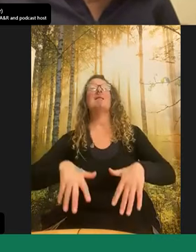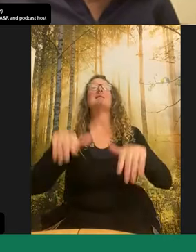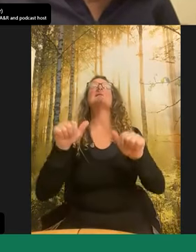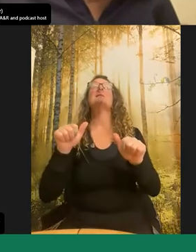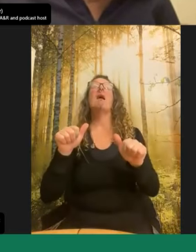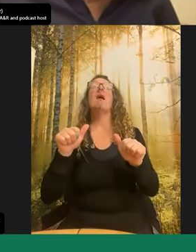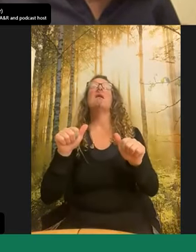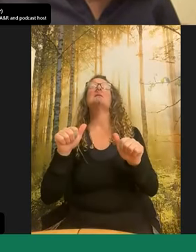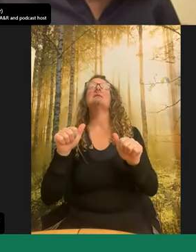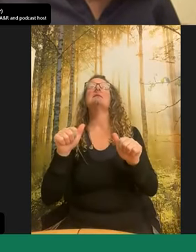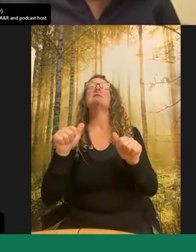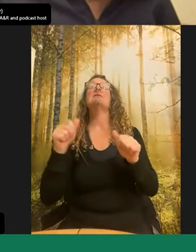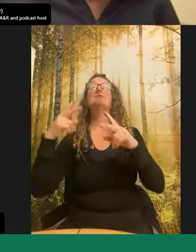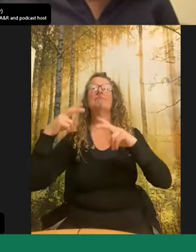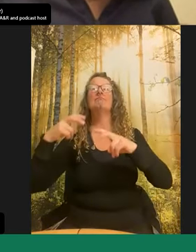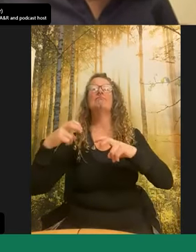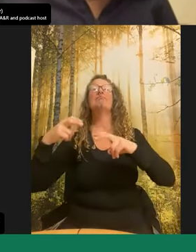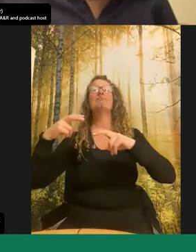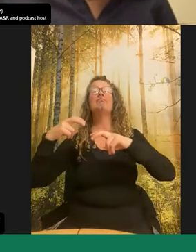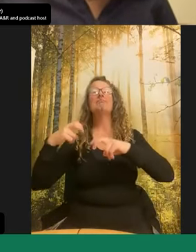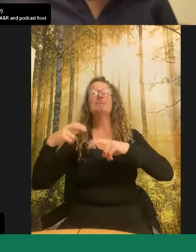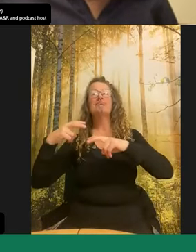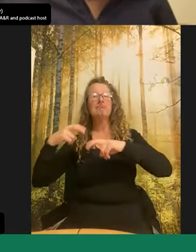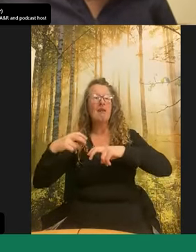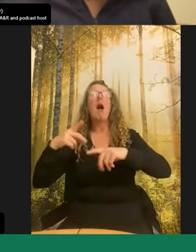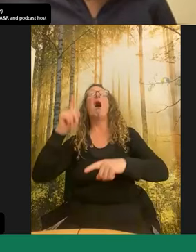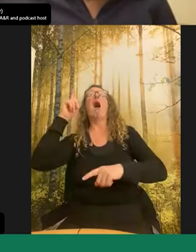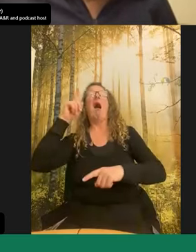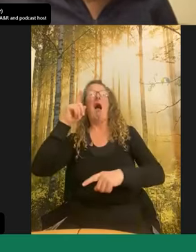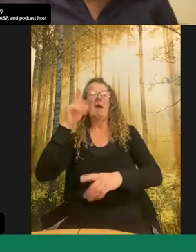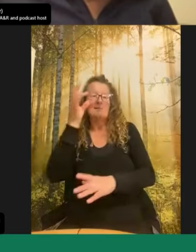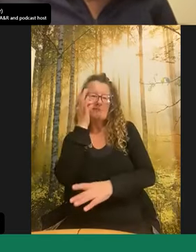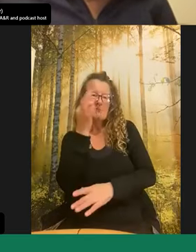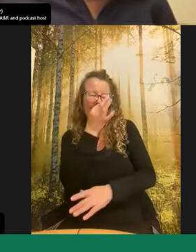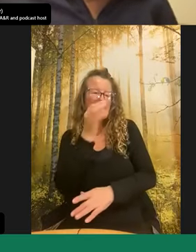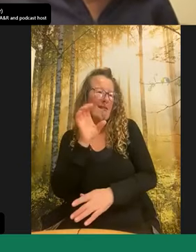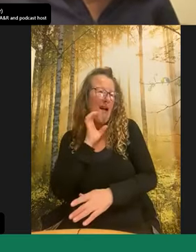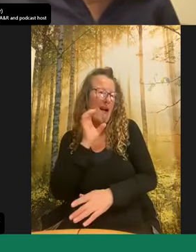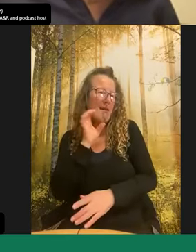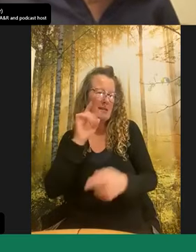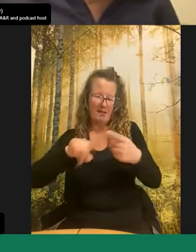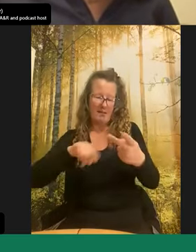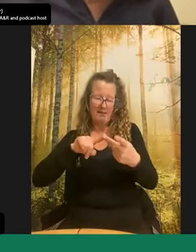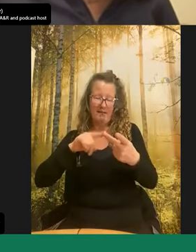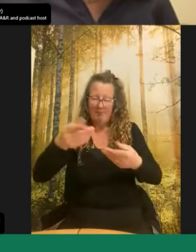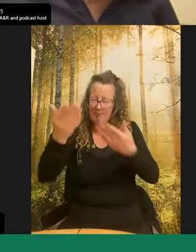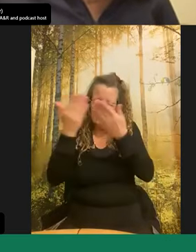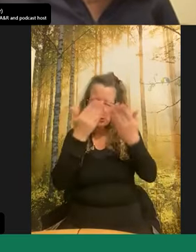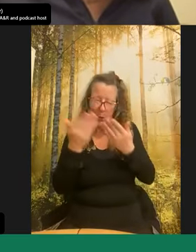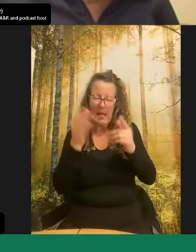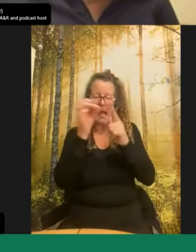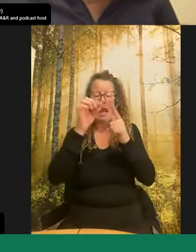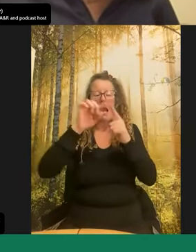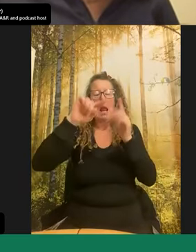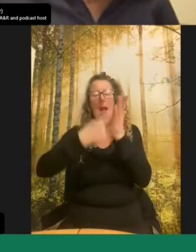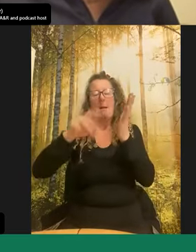I started to really get into planting gardens, and I took a qualification in permaculture. And when I'd